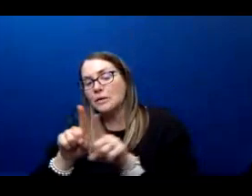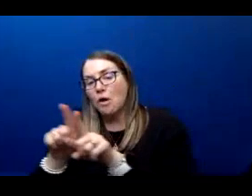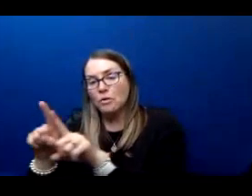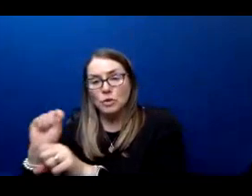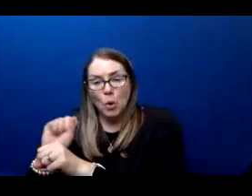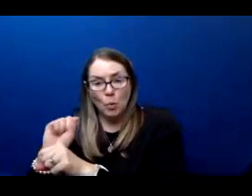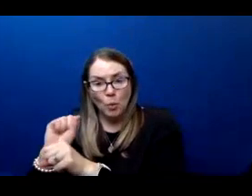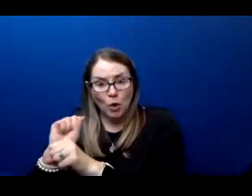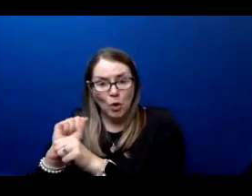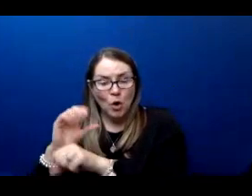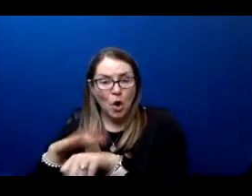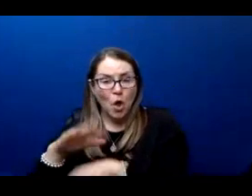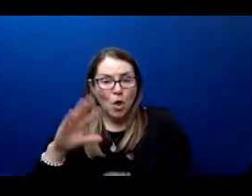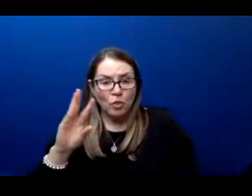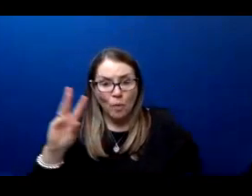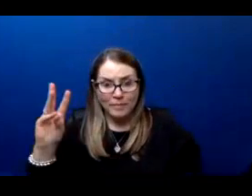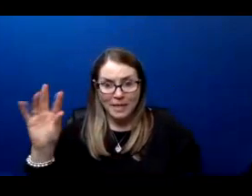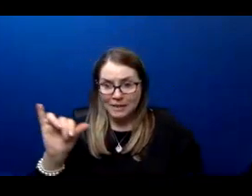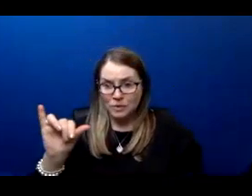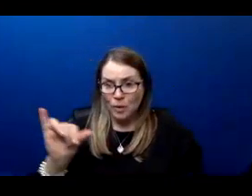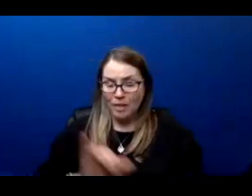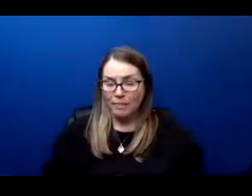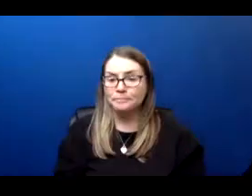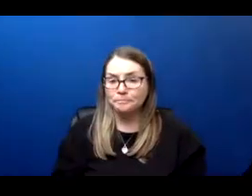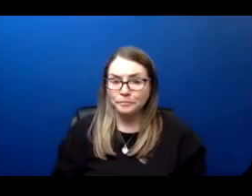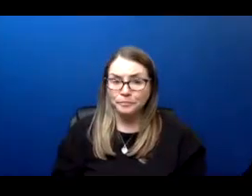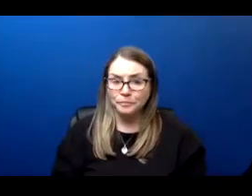make sure it's on the web page as well.